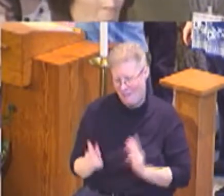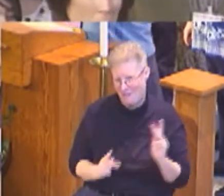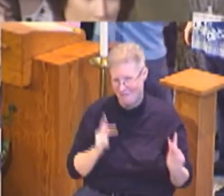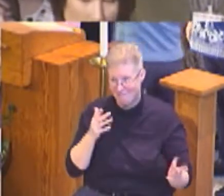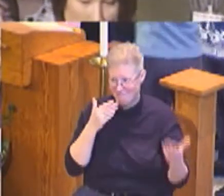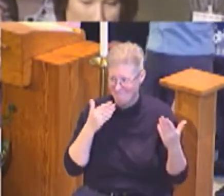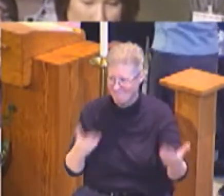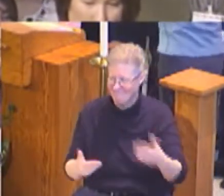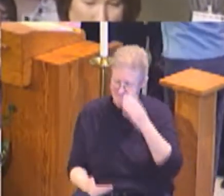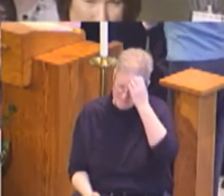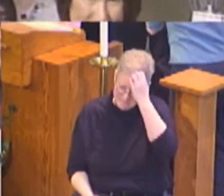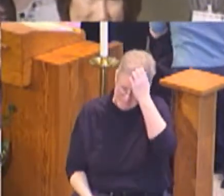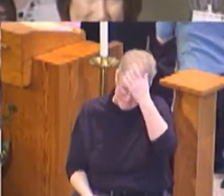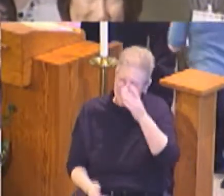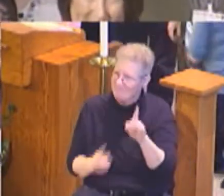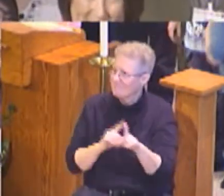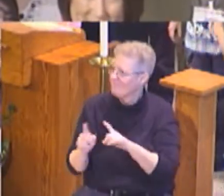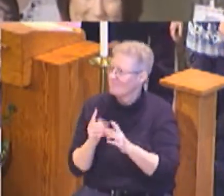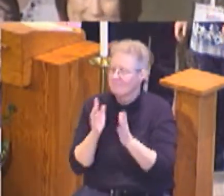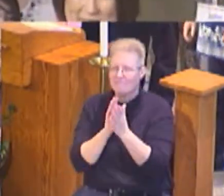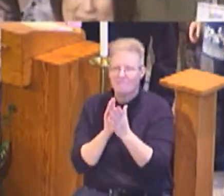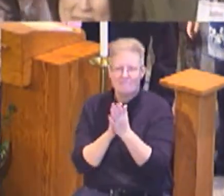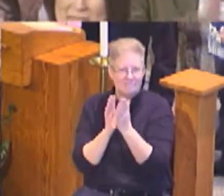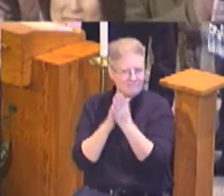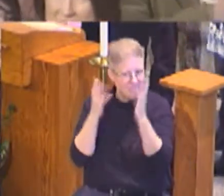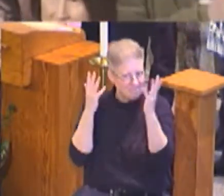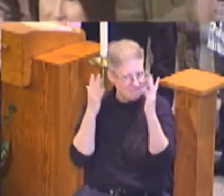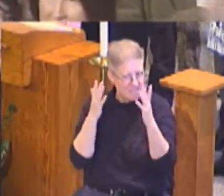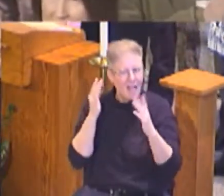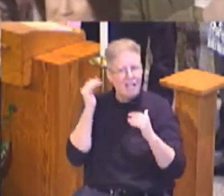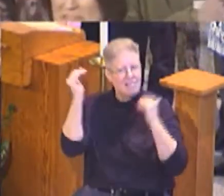And let's give a hand to these adult volunteers.